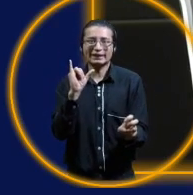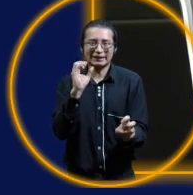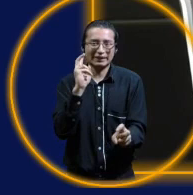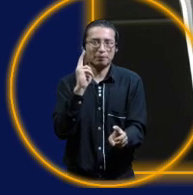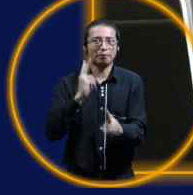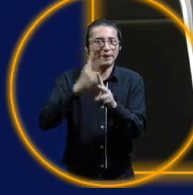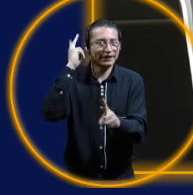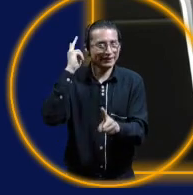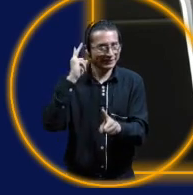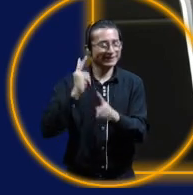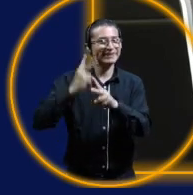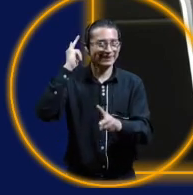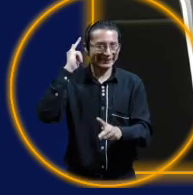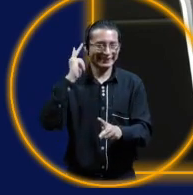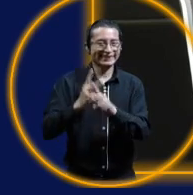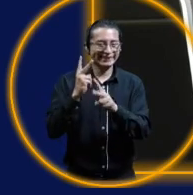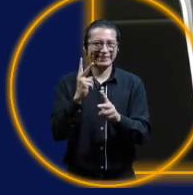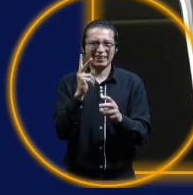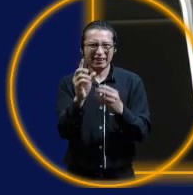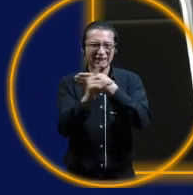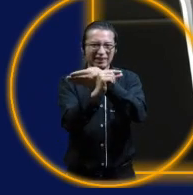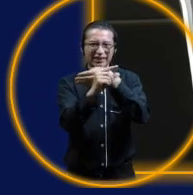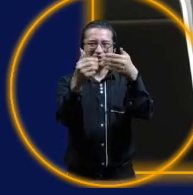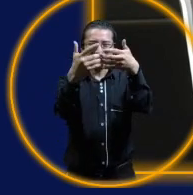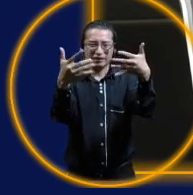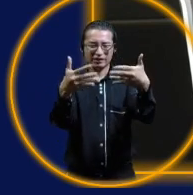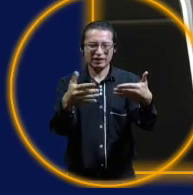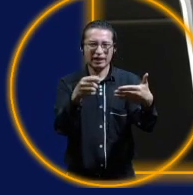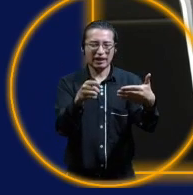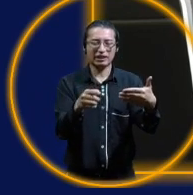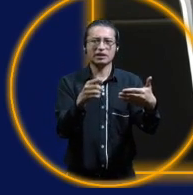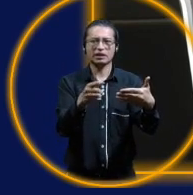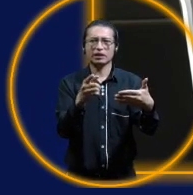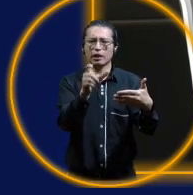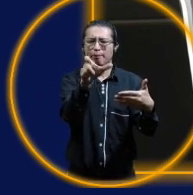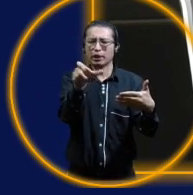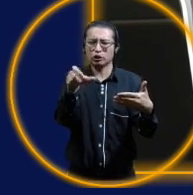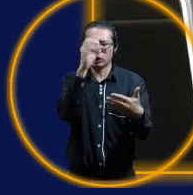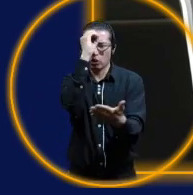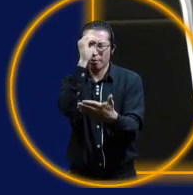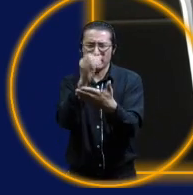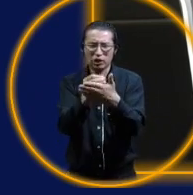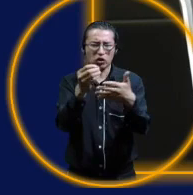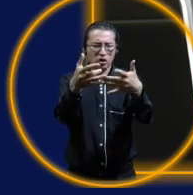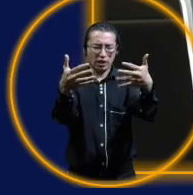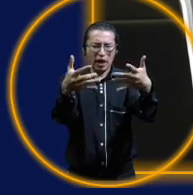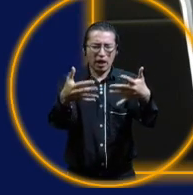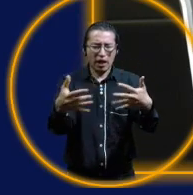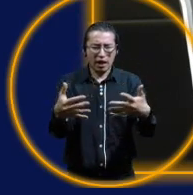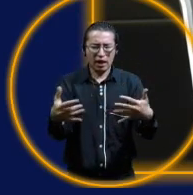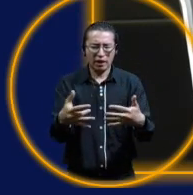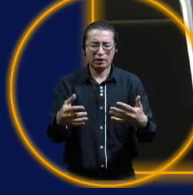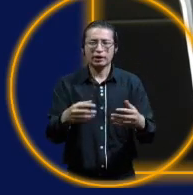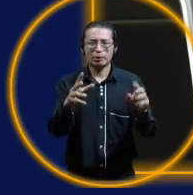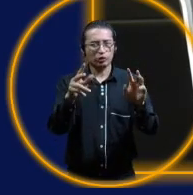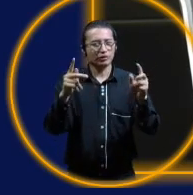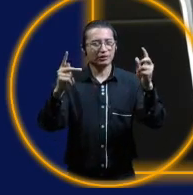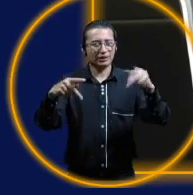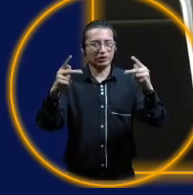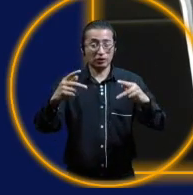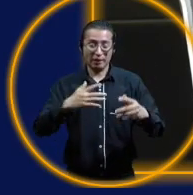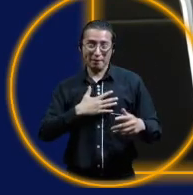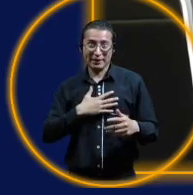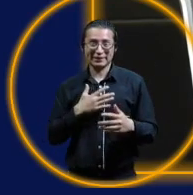or something, that just helps people have a reason to stay there. When I started doing TikTok, a lot of my friends who had